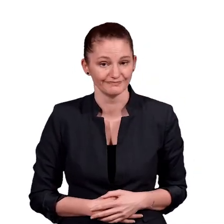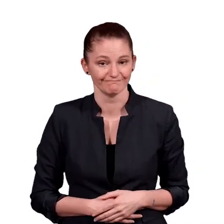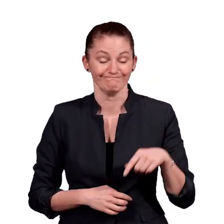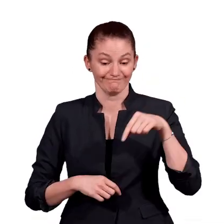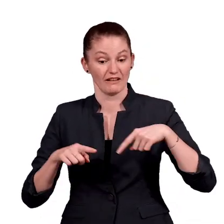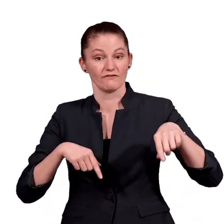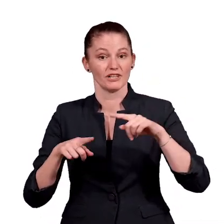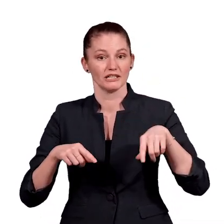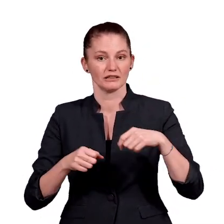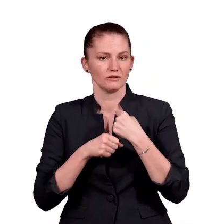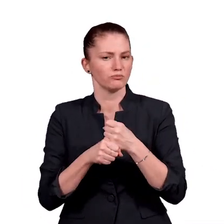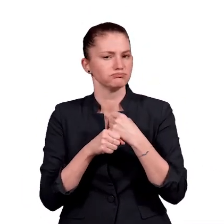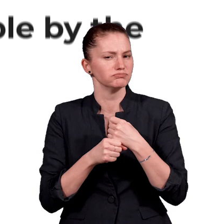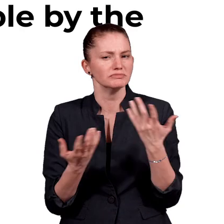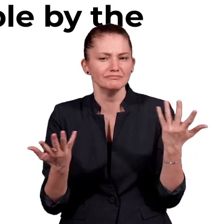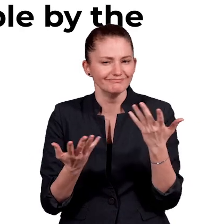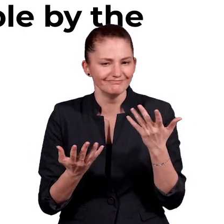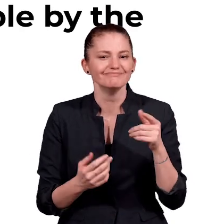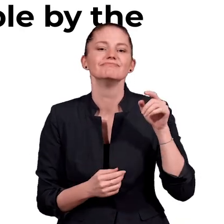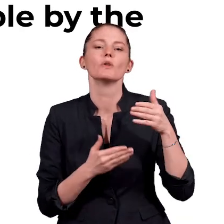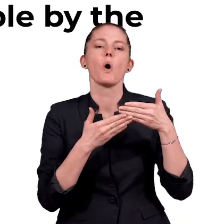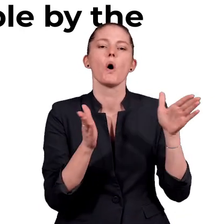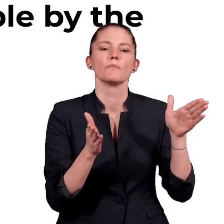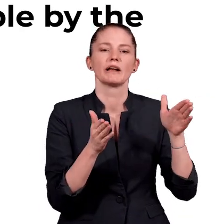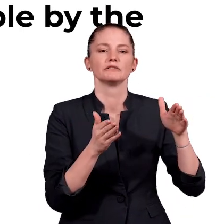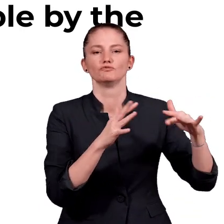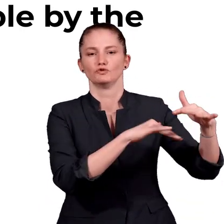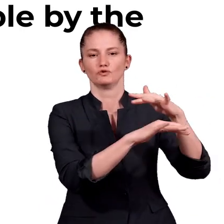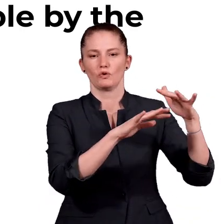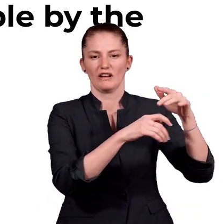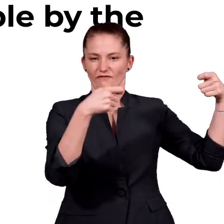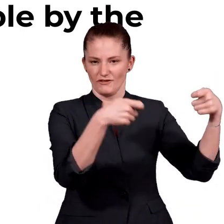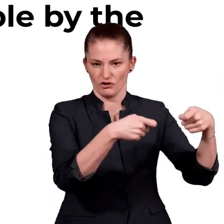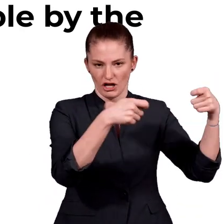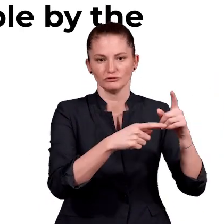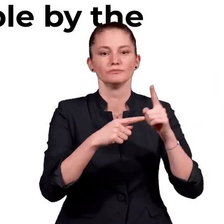www.enil.eu. The making of this video was made